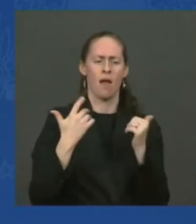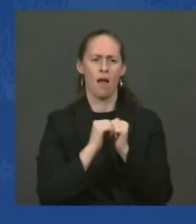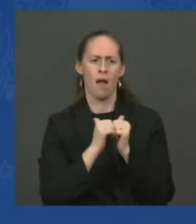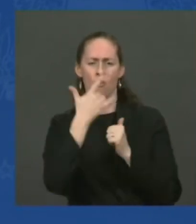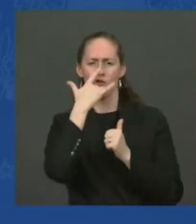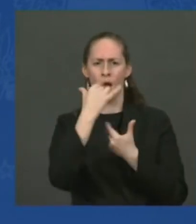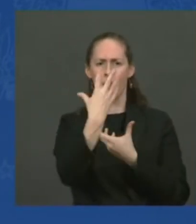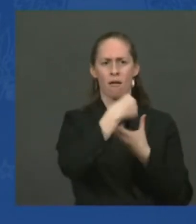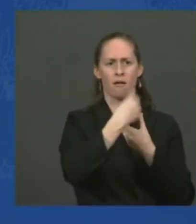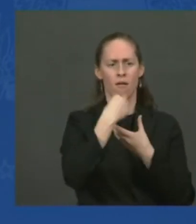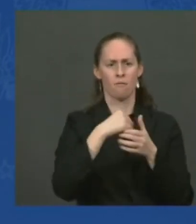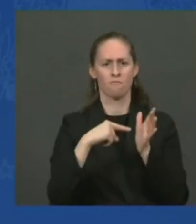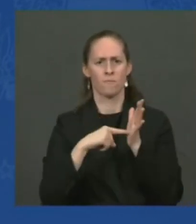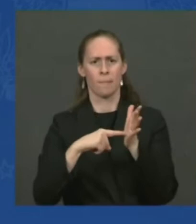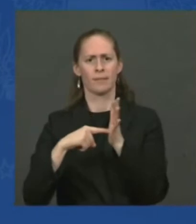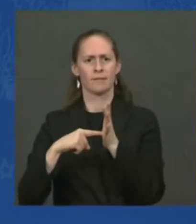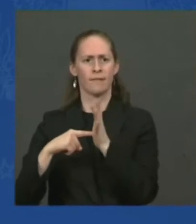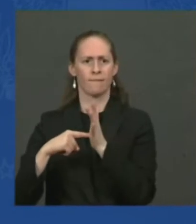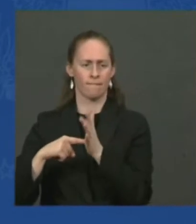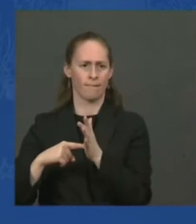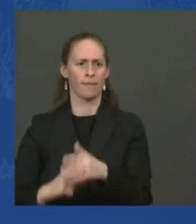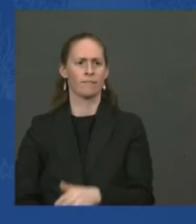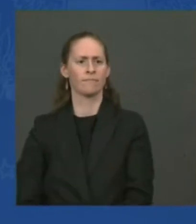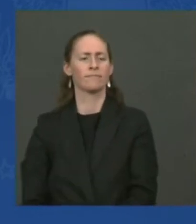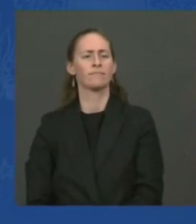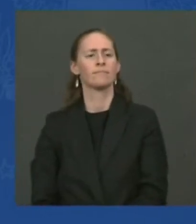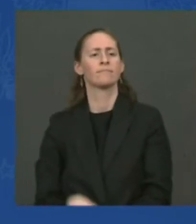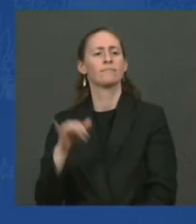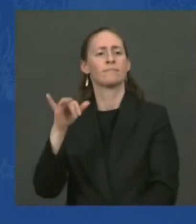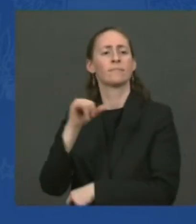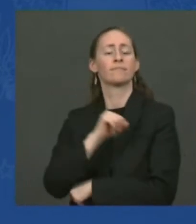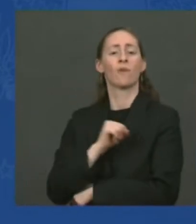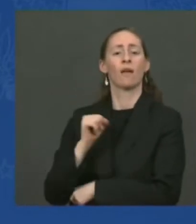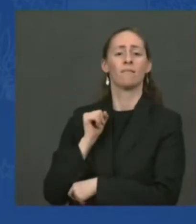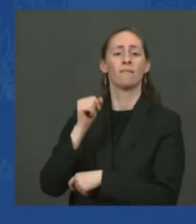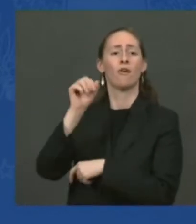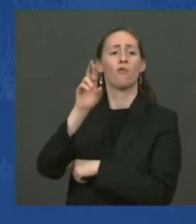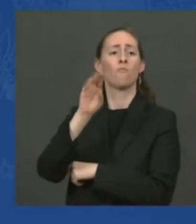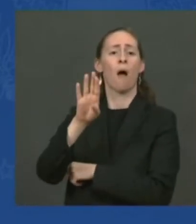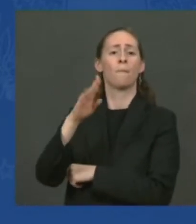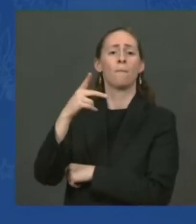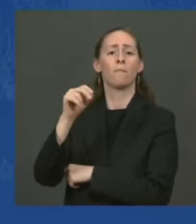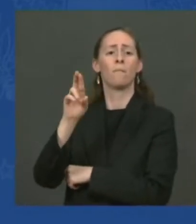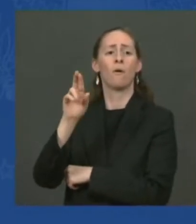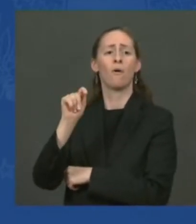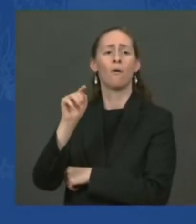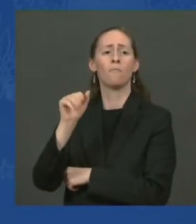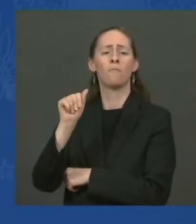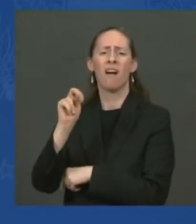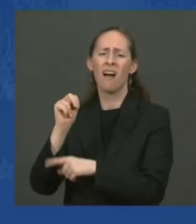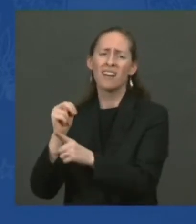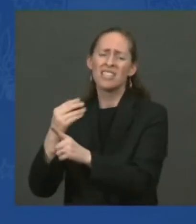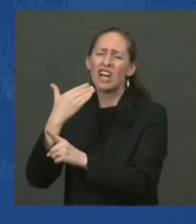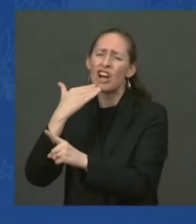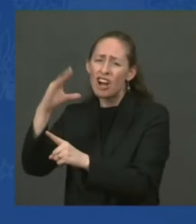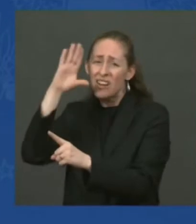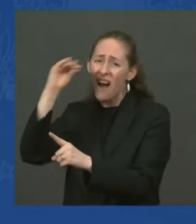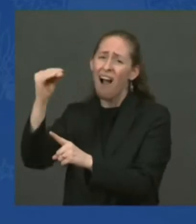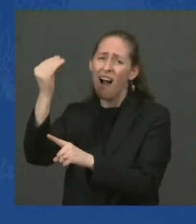from. Senator Rob Portman is a really hell of a good guy. I'm not hurting you, Rob, because I know you're not running again. That's the only reason I